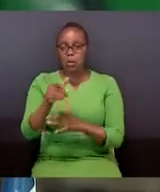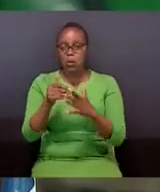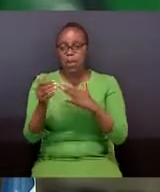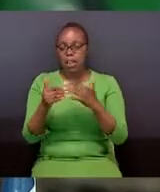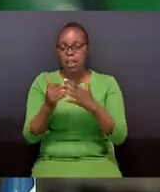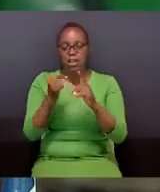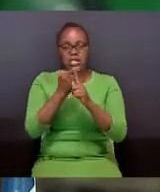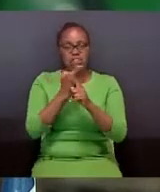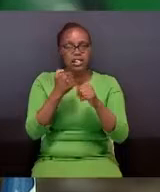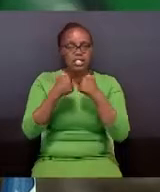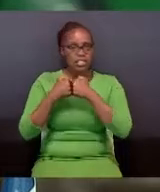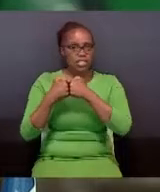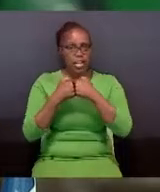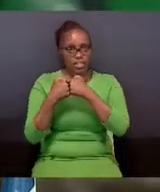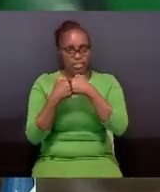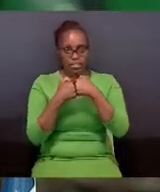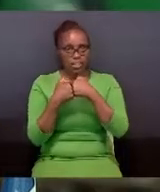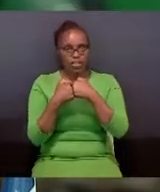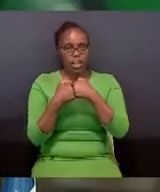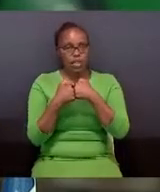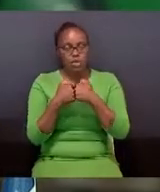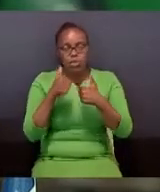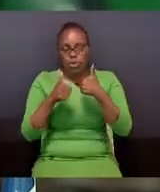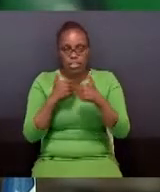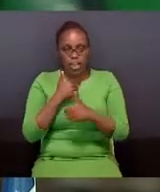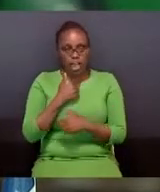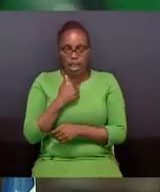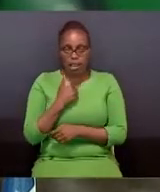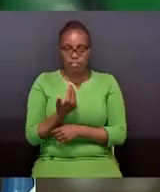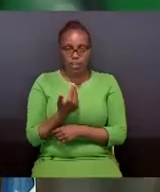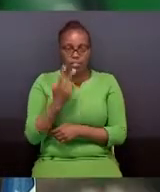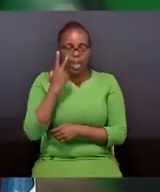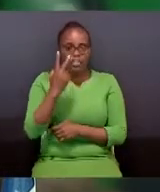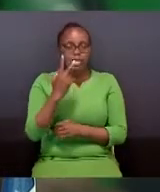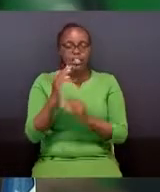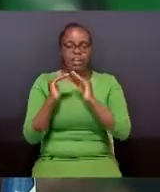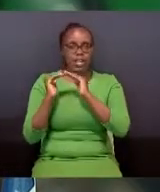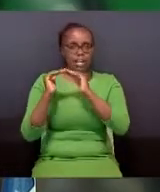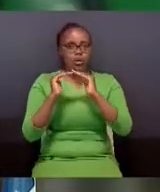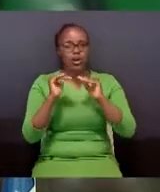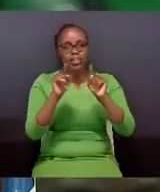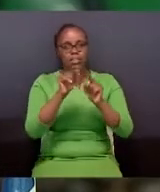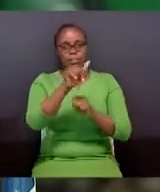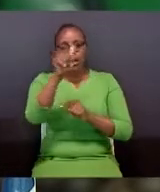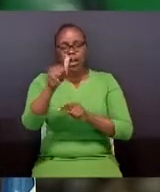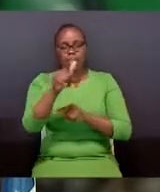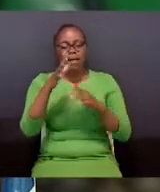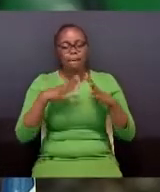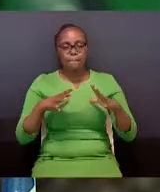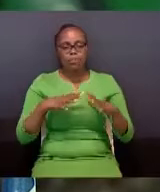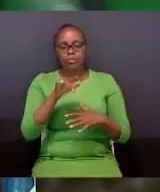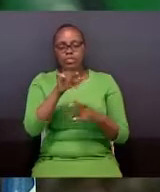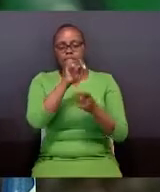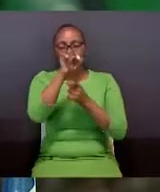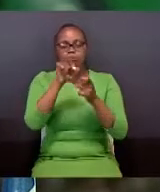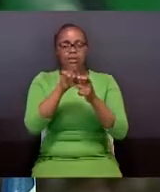the various challenges they may be having, are treated equally like other people in that particular